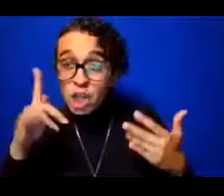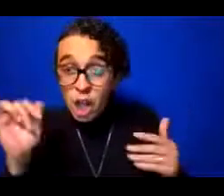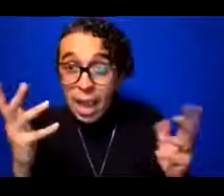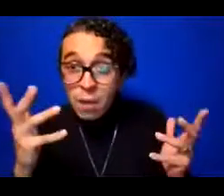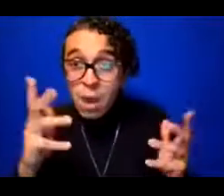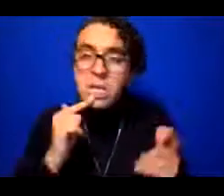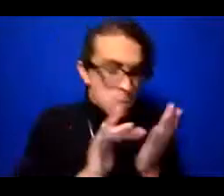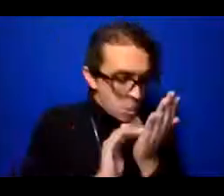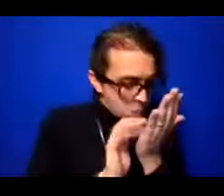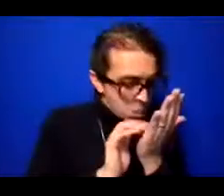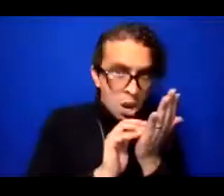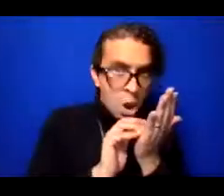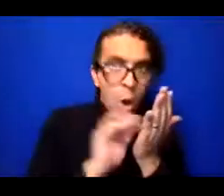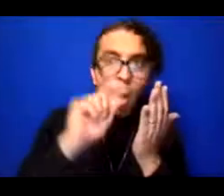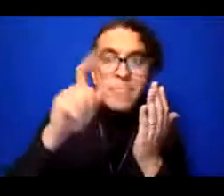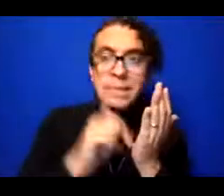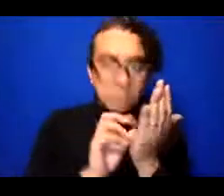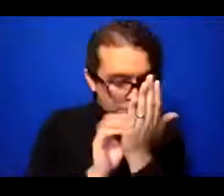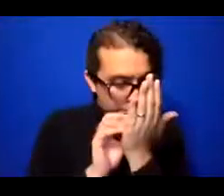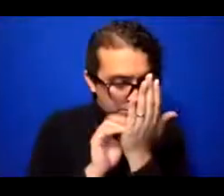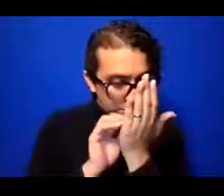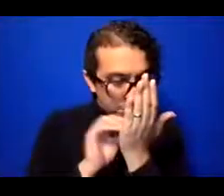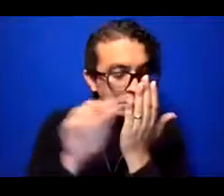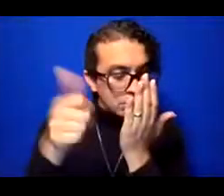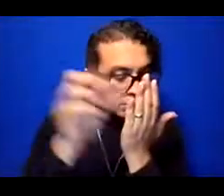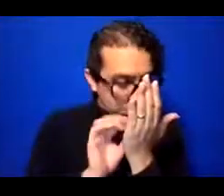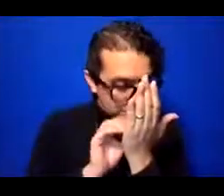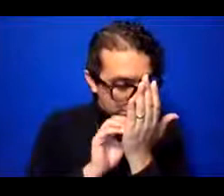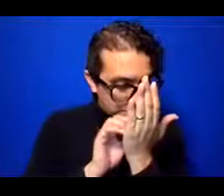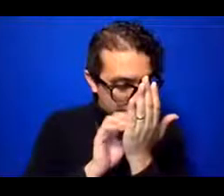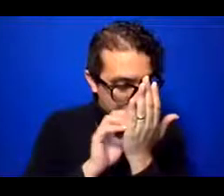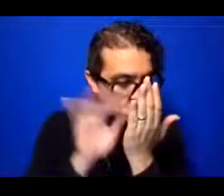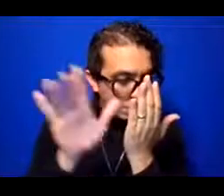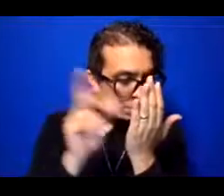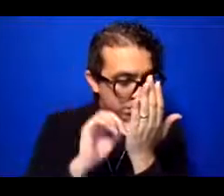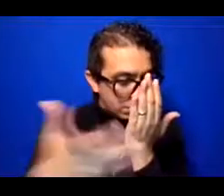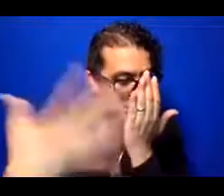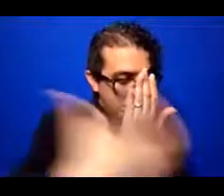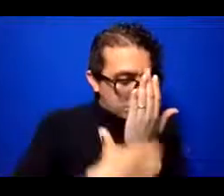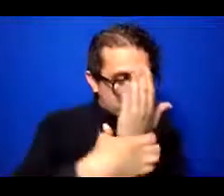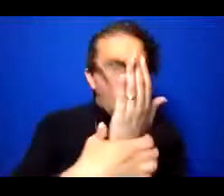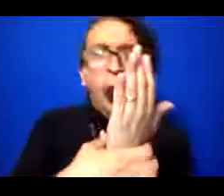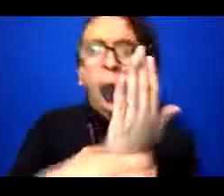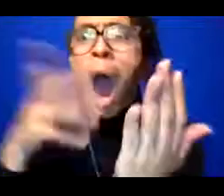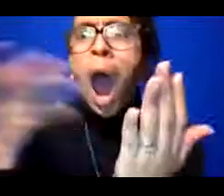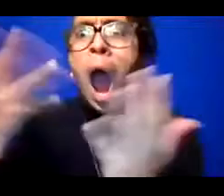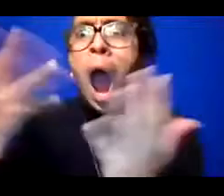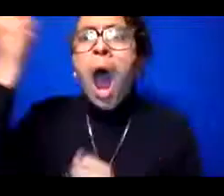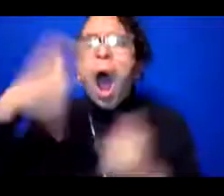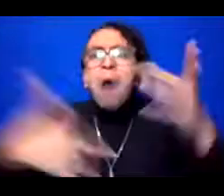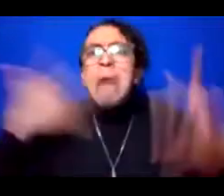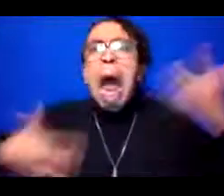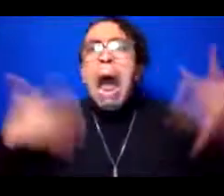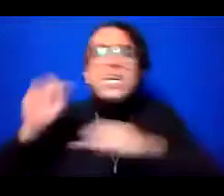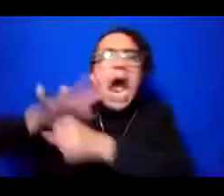all the time. They don't make any eye contact. And when you try to take it away from them, they have an extraordinarily strong reaction. Like it's over